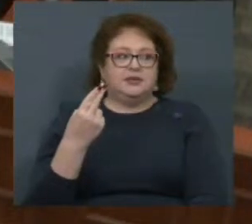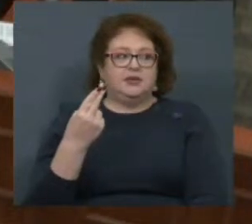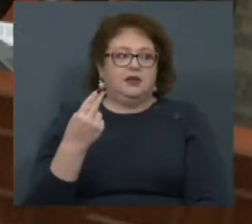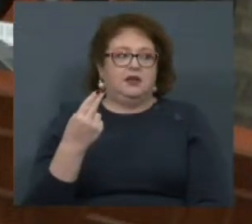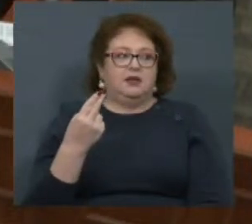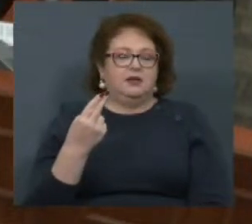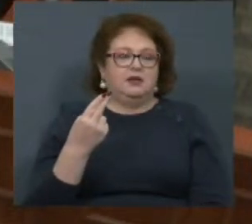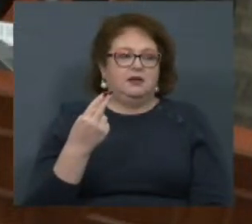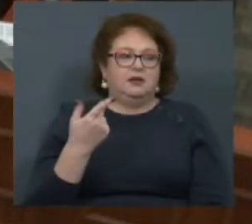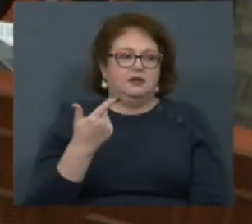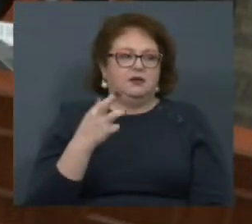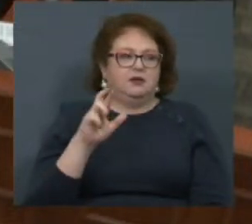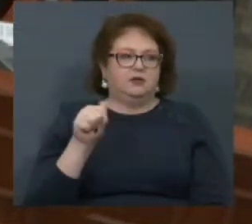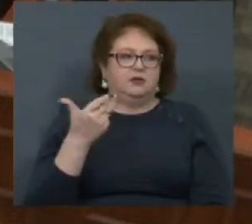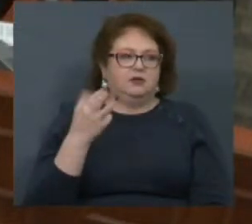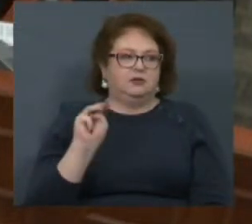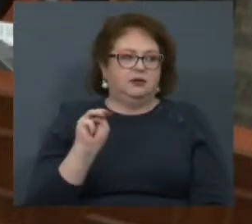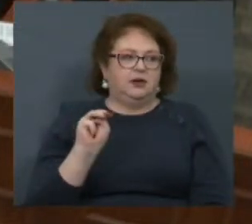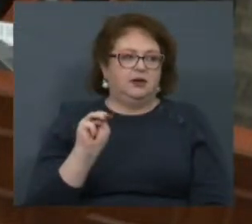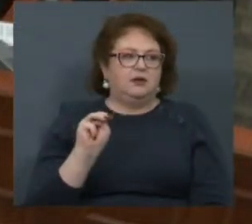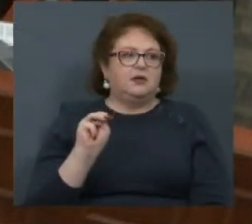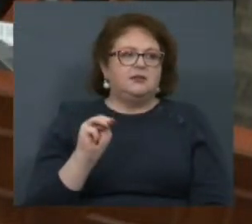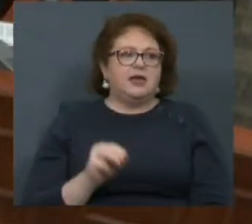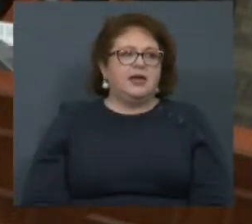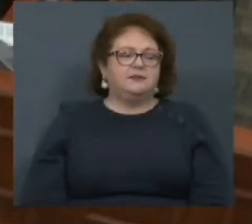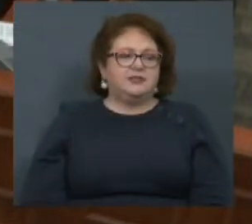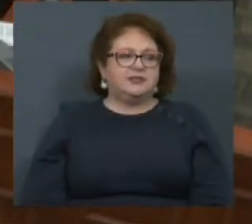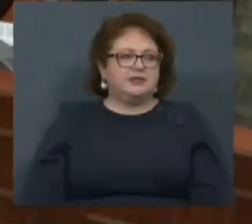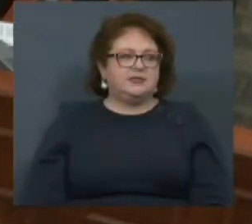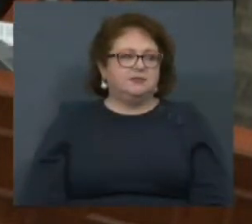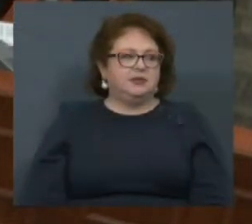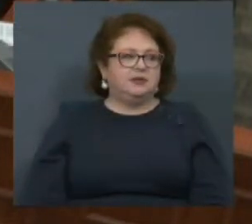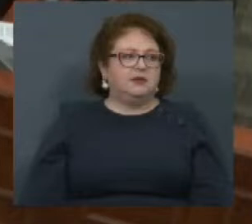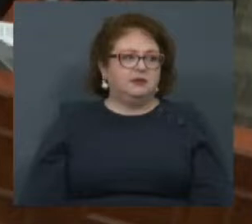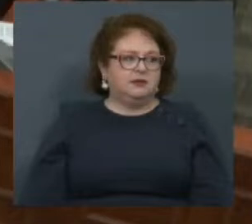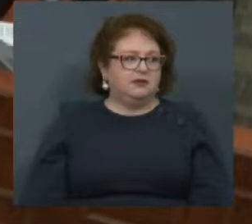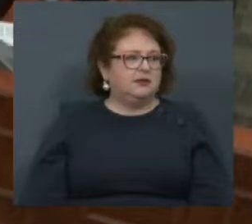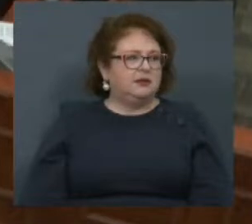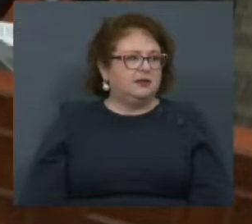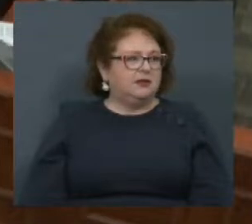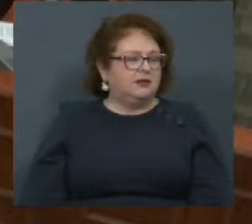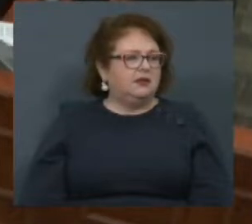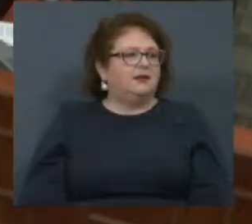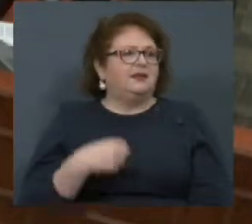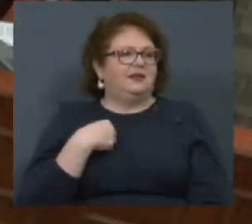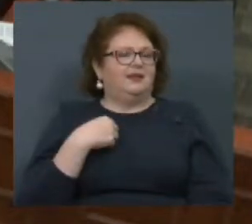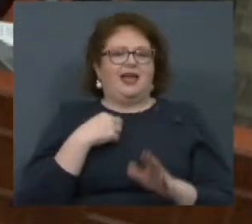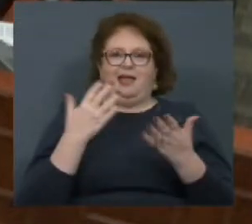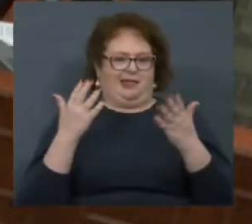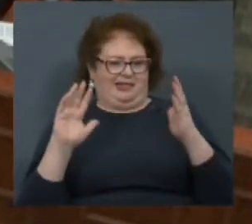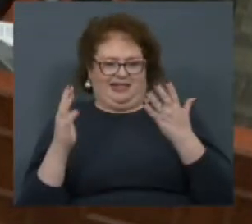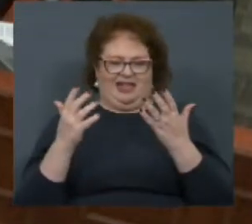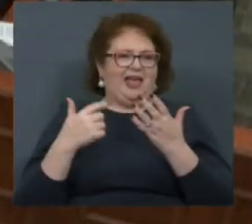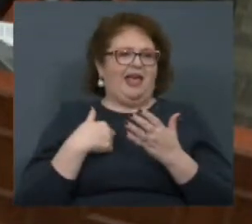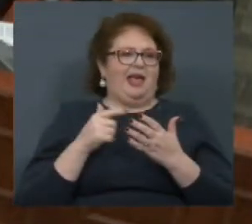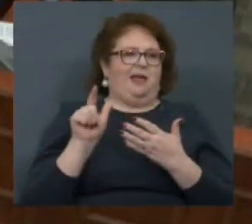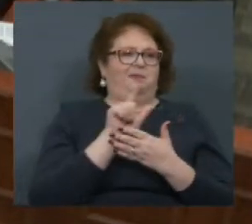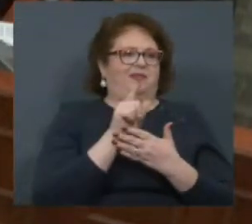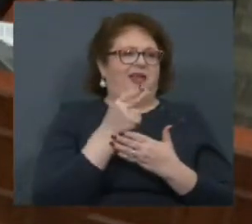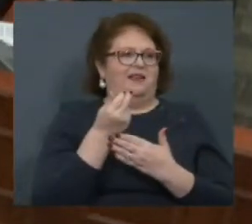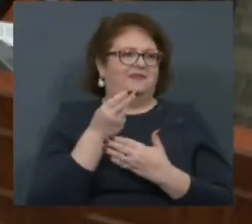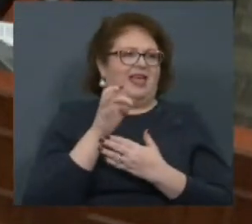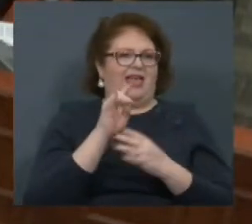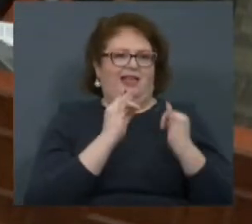Grand, apologies. My R's are horrible, my apologies. I'm left-handed, mine are like that too. Hey, I'm left-handed too, Twinkie's